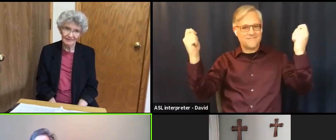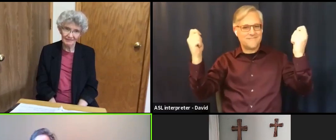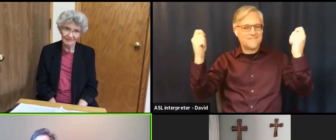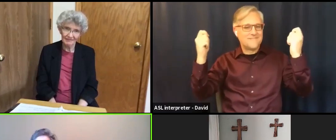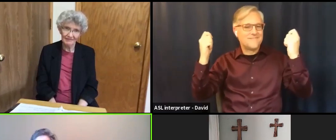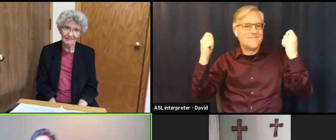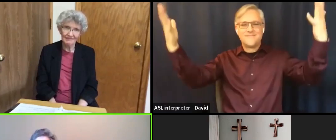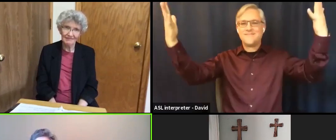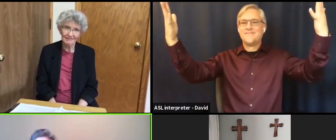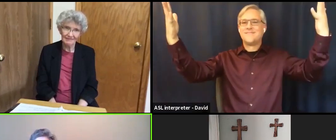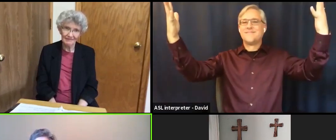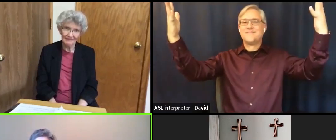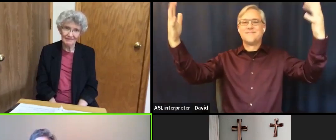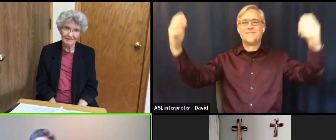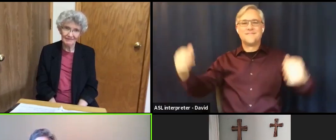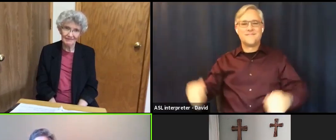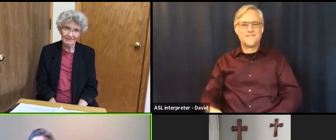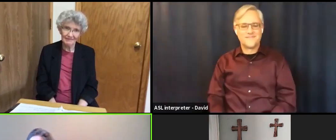Alleluia.